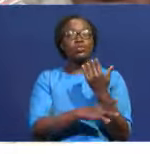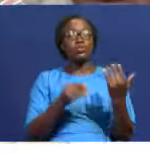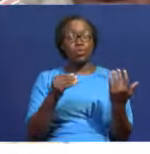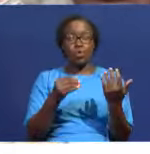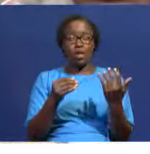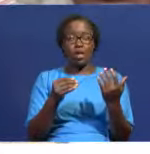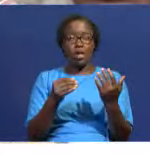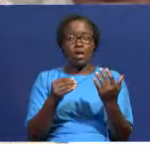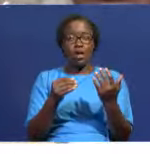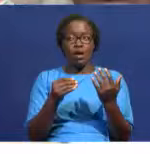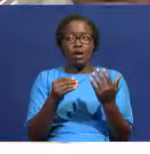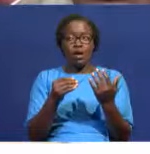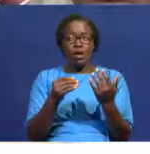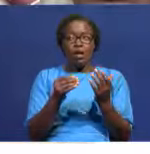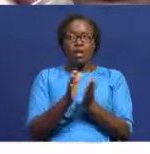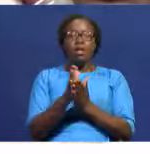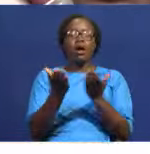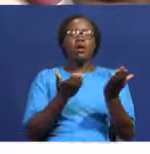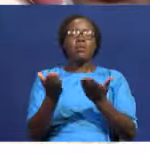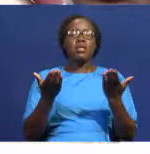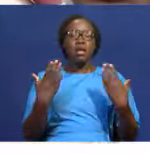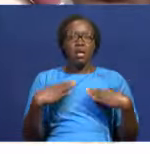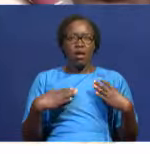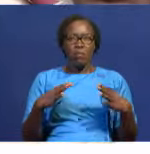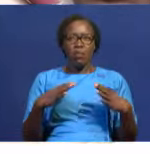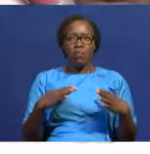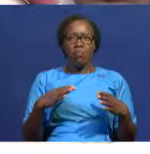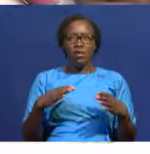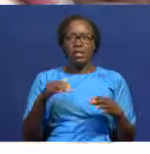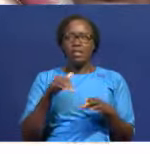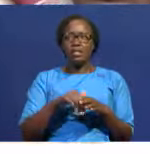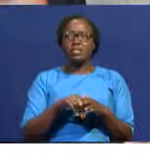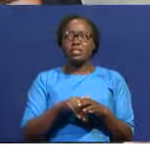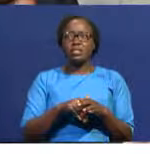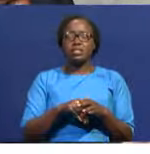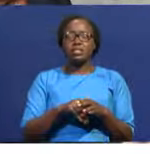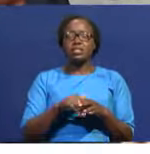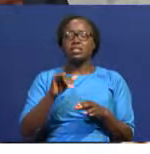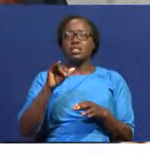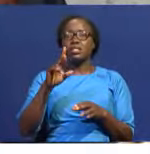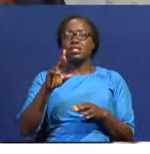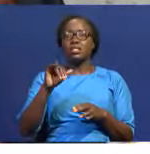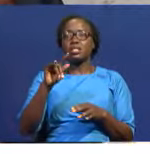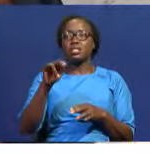mali ya one of the businessmen huko pande ya Kiritiri.